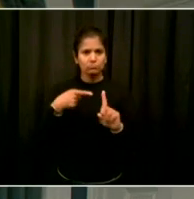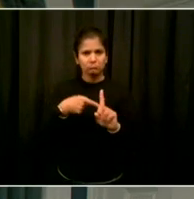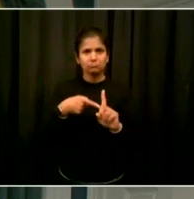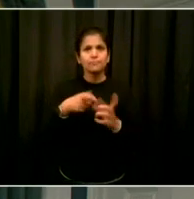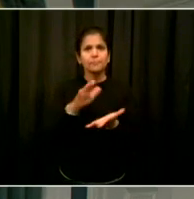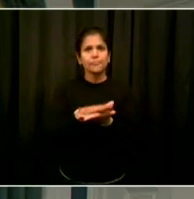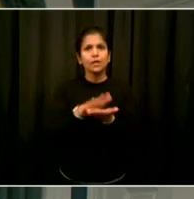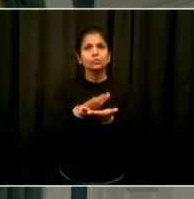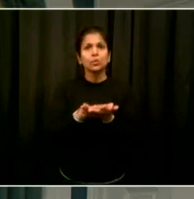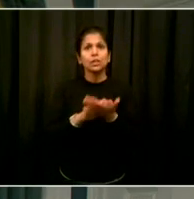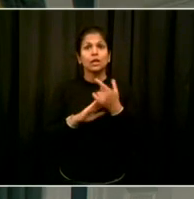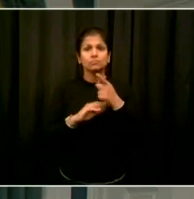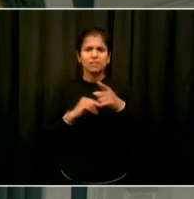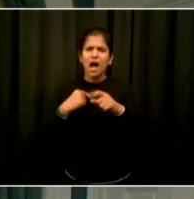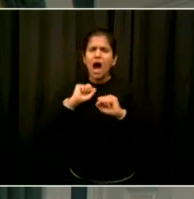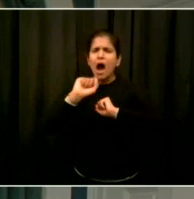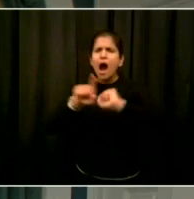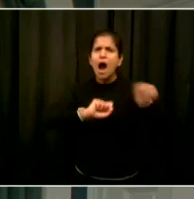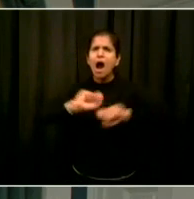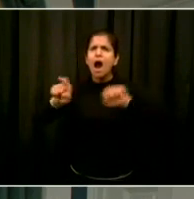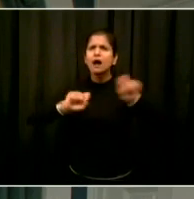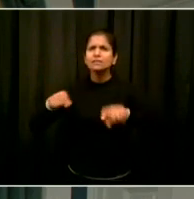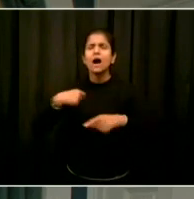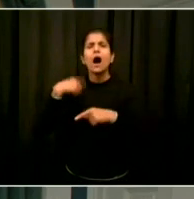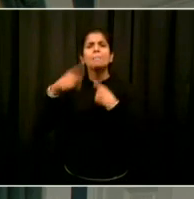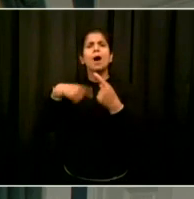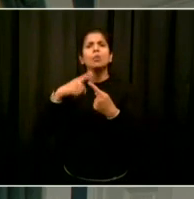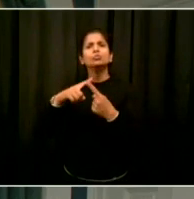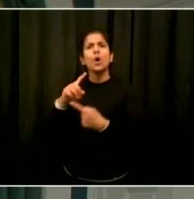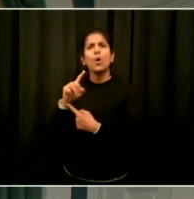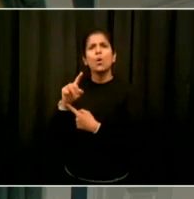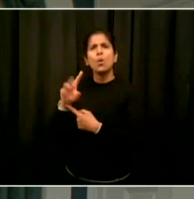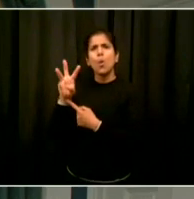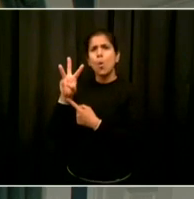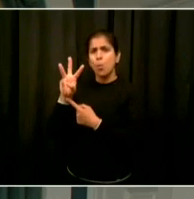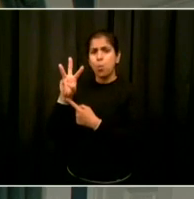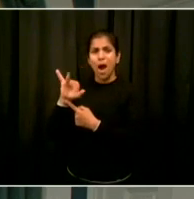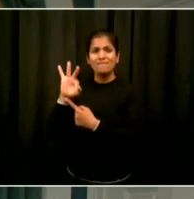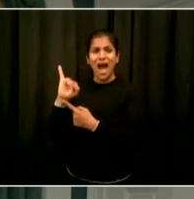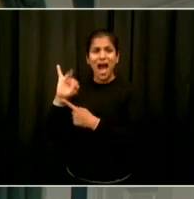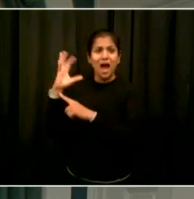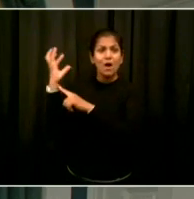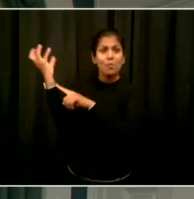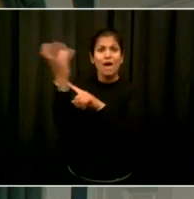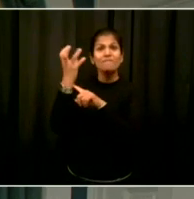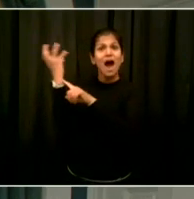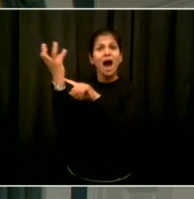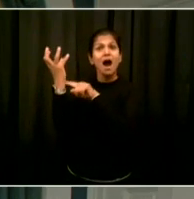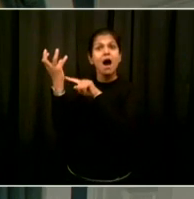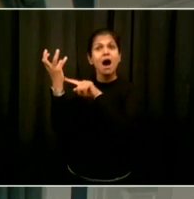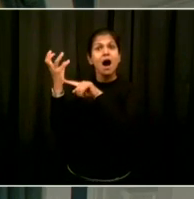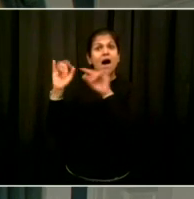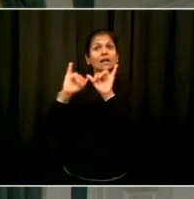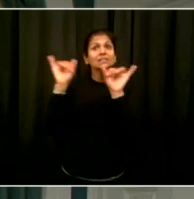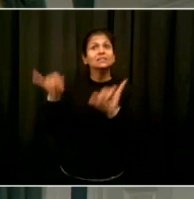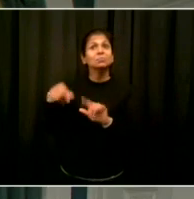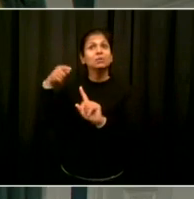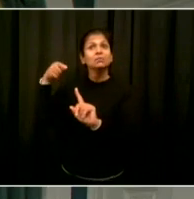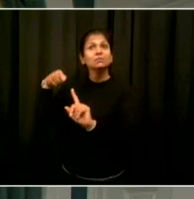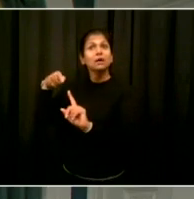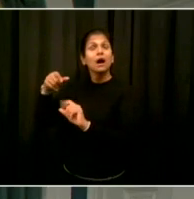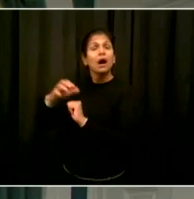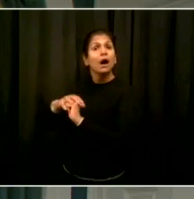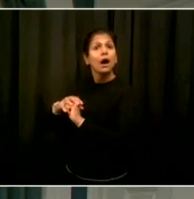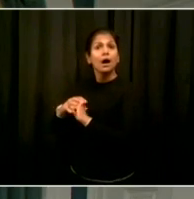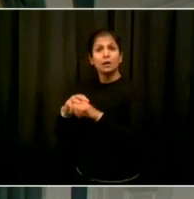Society saying the city is not able to offer a timeline right now for getting that Wi-Fi in homeless shelters. The goal is to get it done by